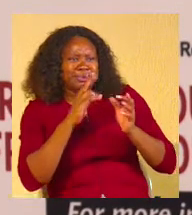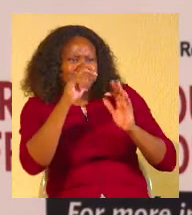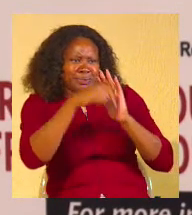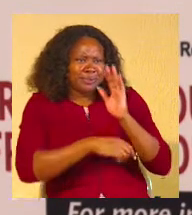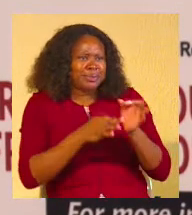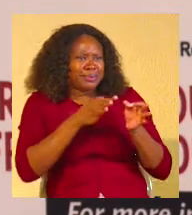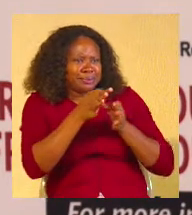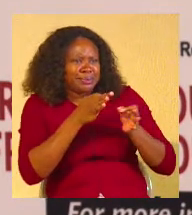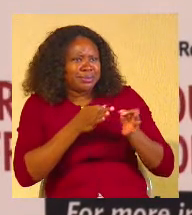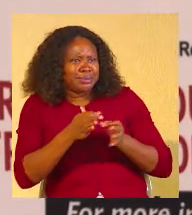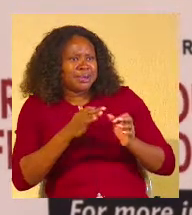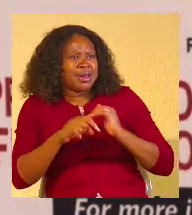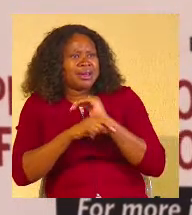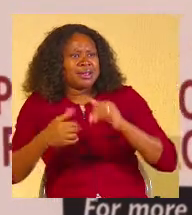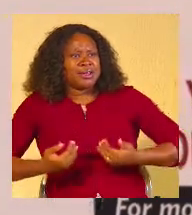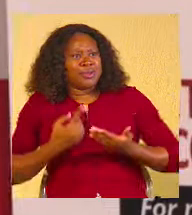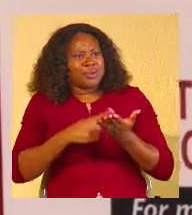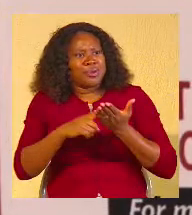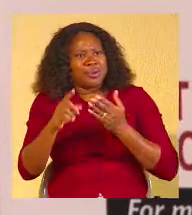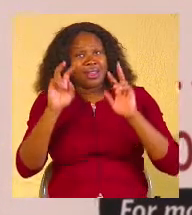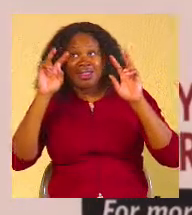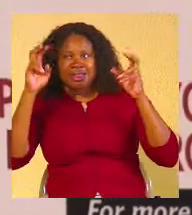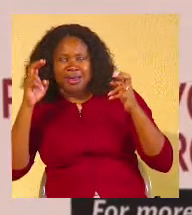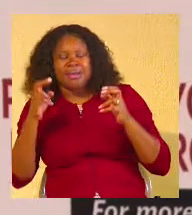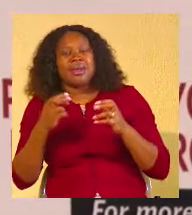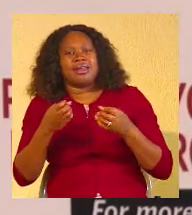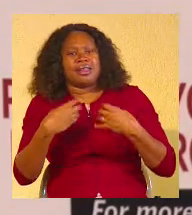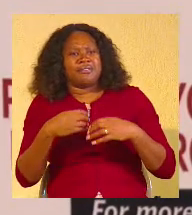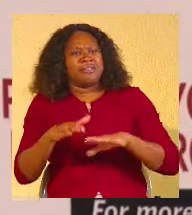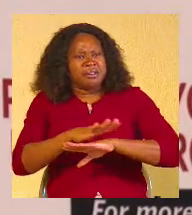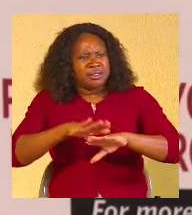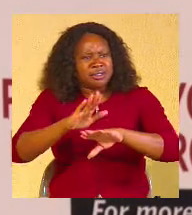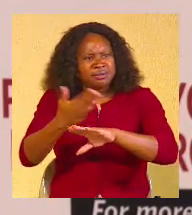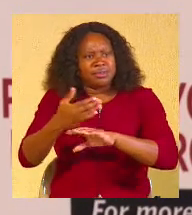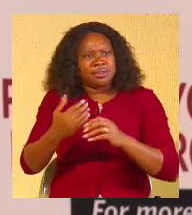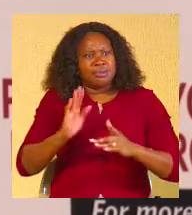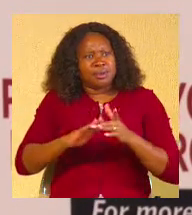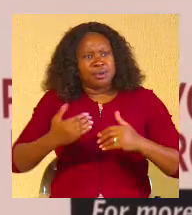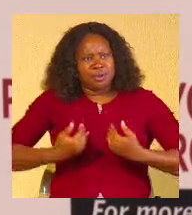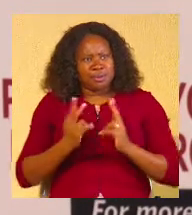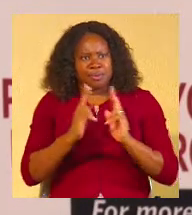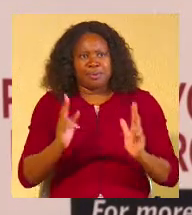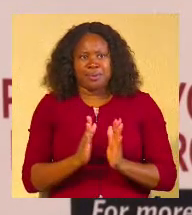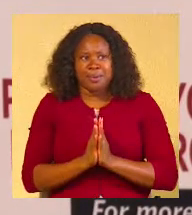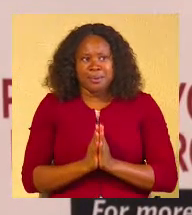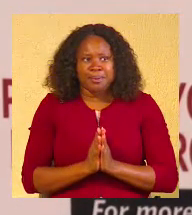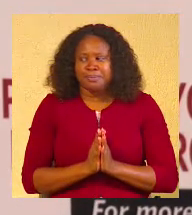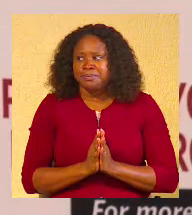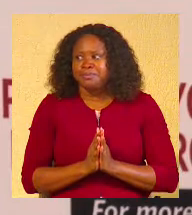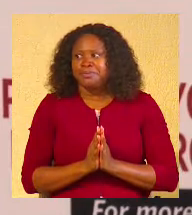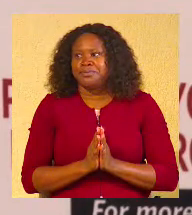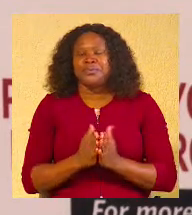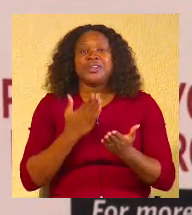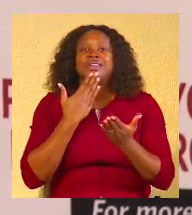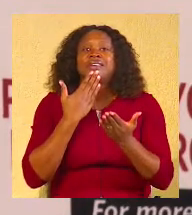the National Youth Week theme for us and also giving us the status of young people generally. I would also like